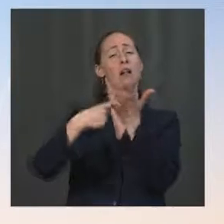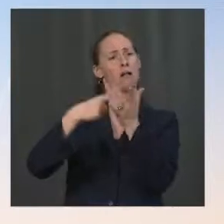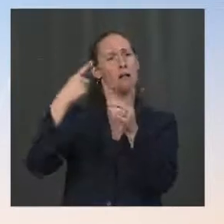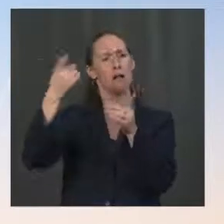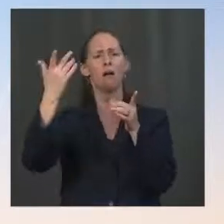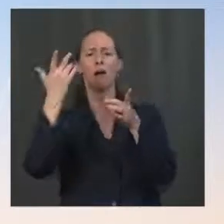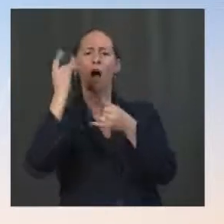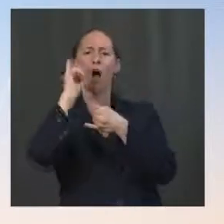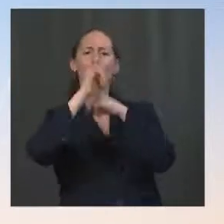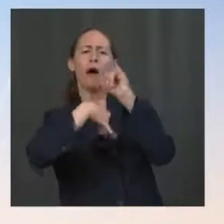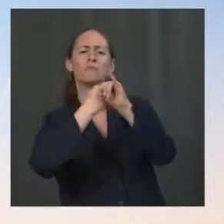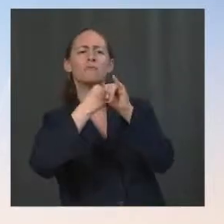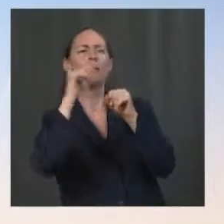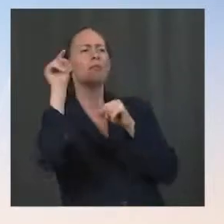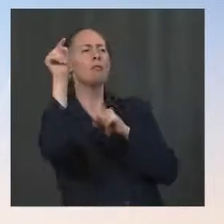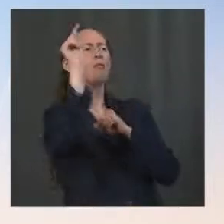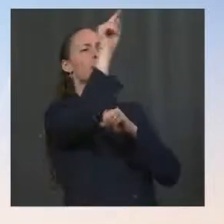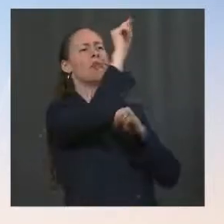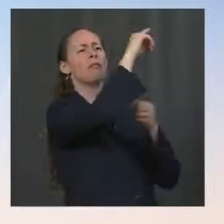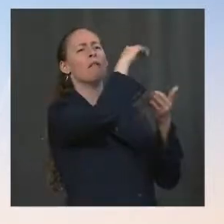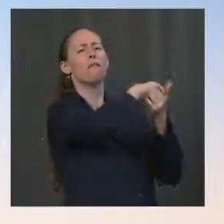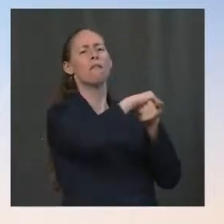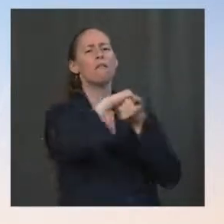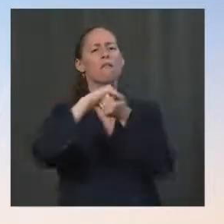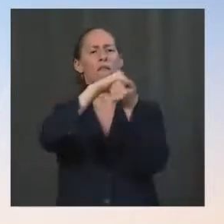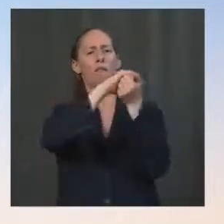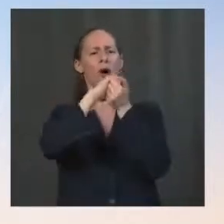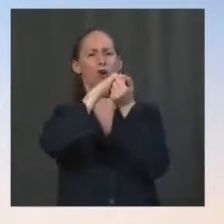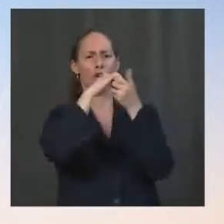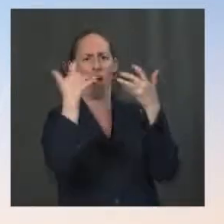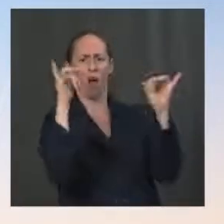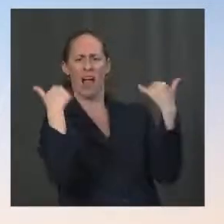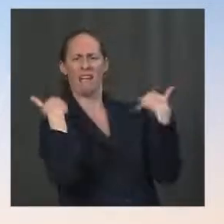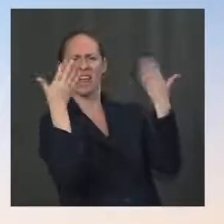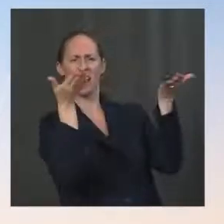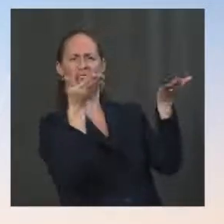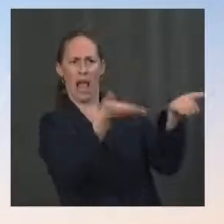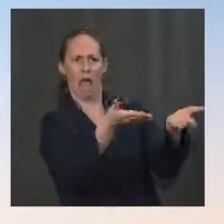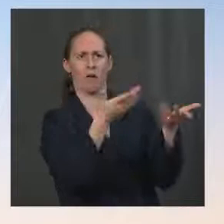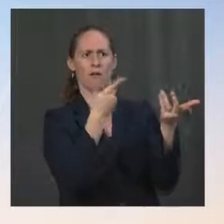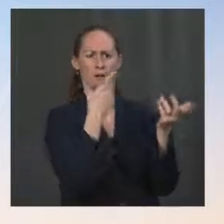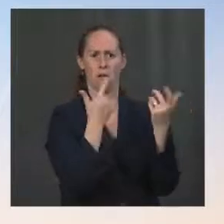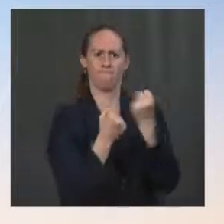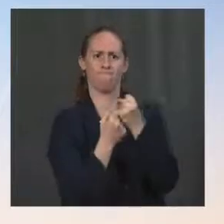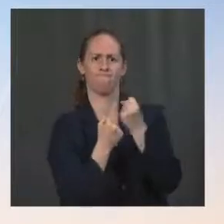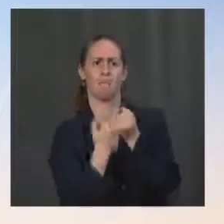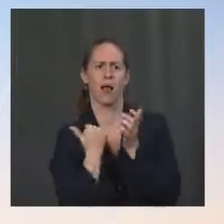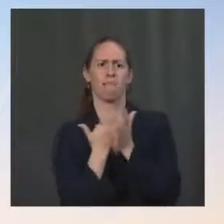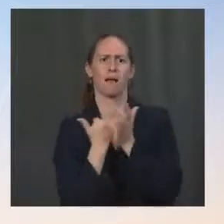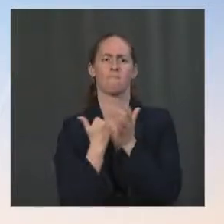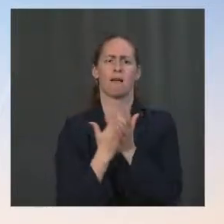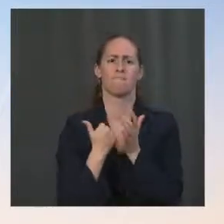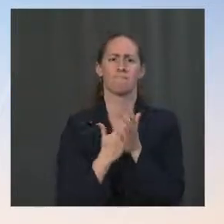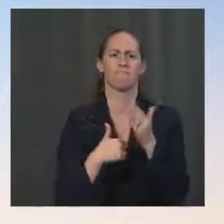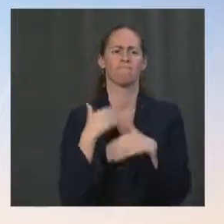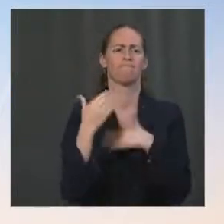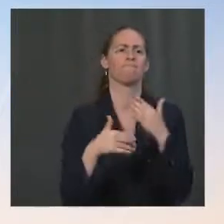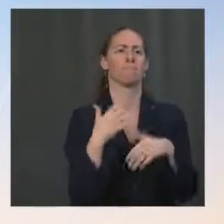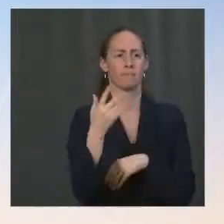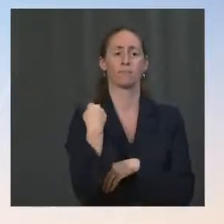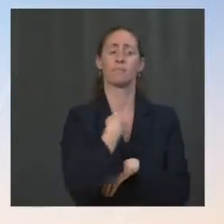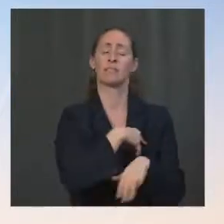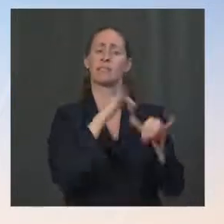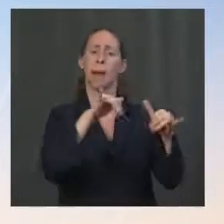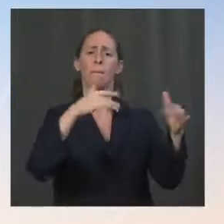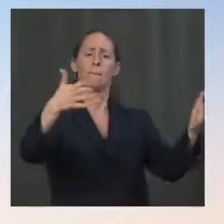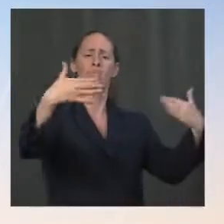in order to determine what the path forward looks like so we can continue to evacuate third country nationals, Afghans